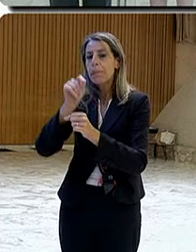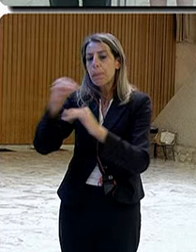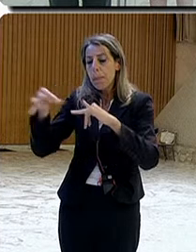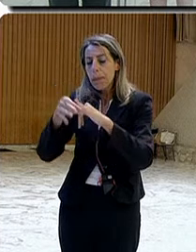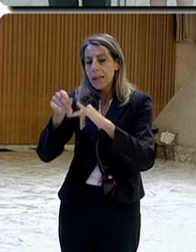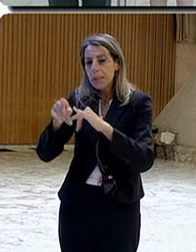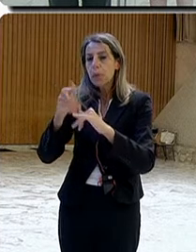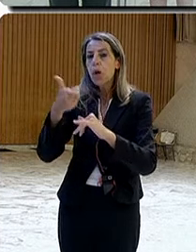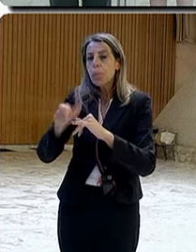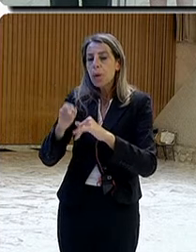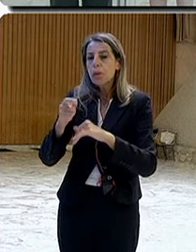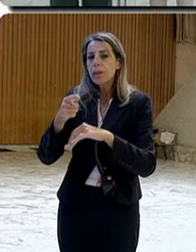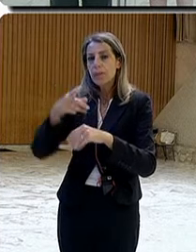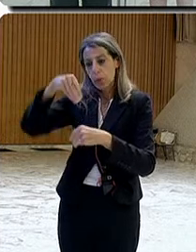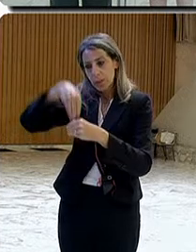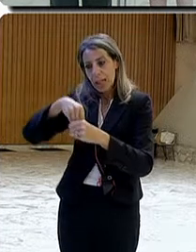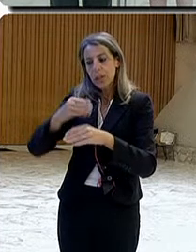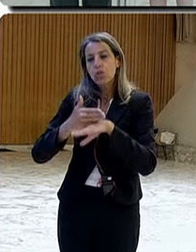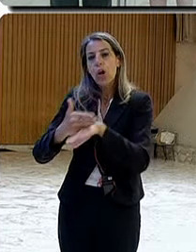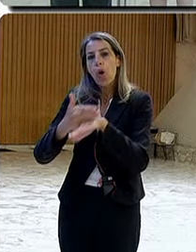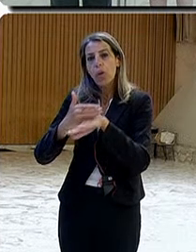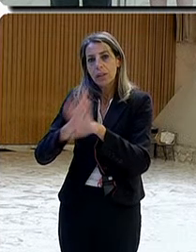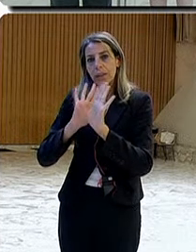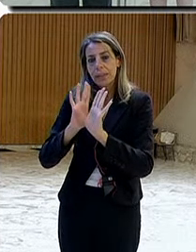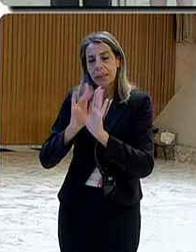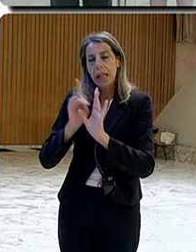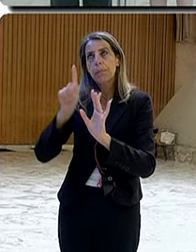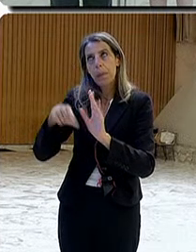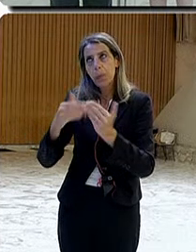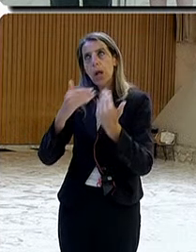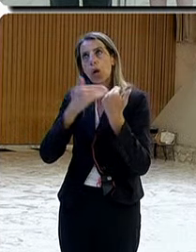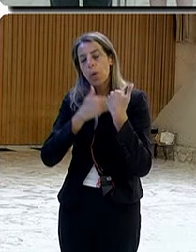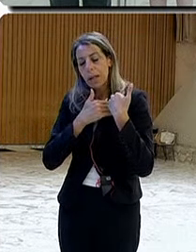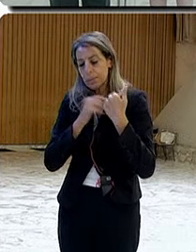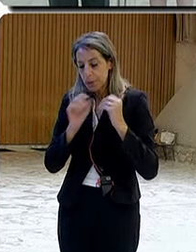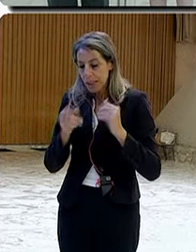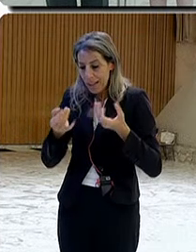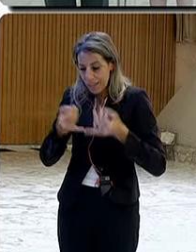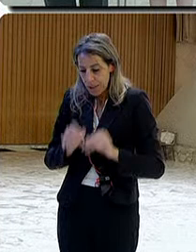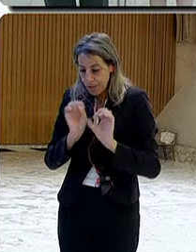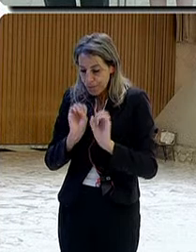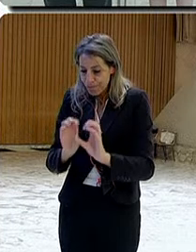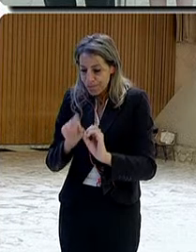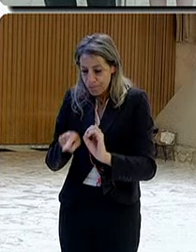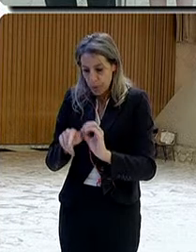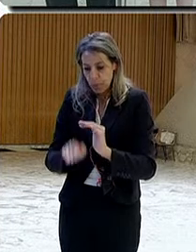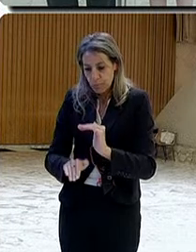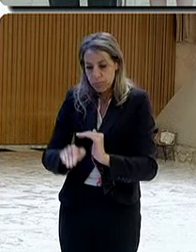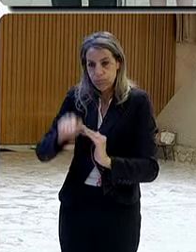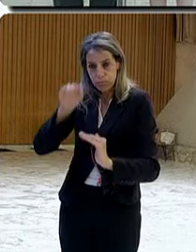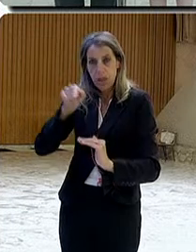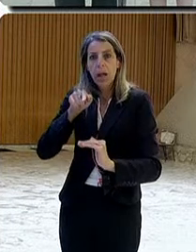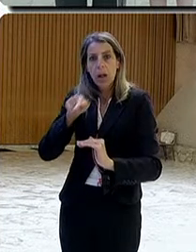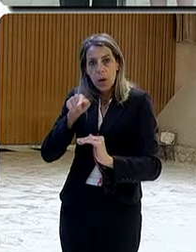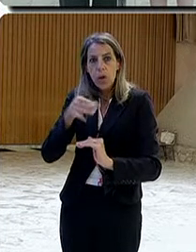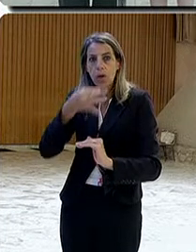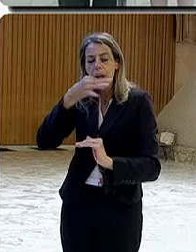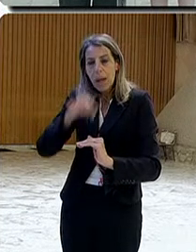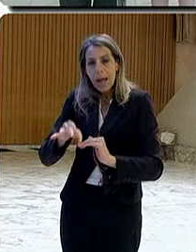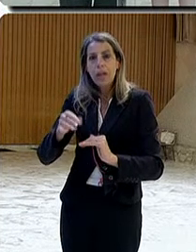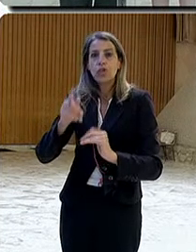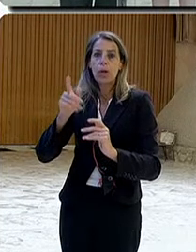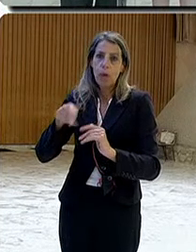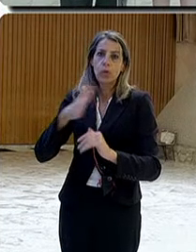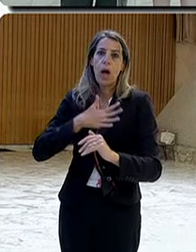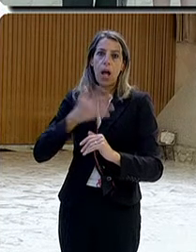its responsibility to raise children who are well prepared to celebrate the fullness of Christian marriage in adulthood.